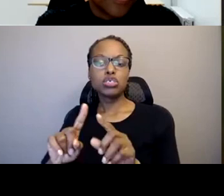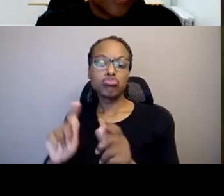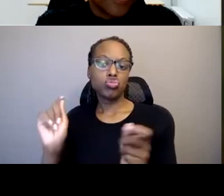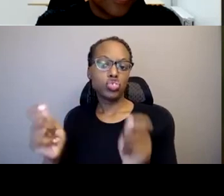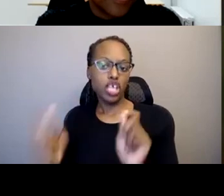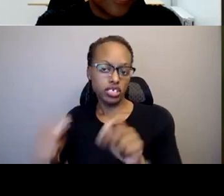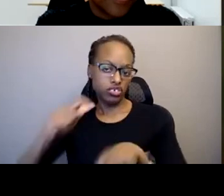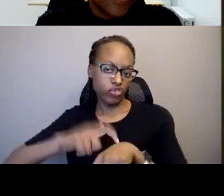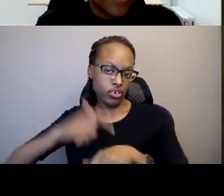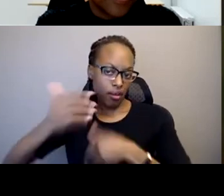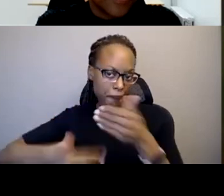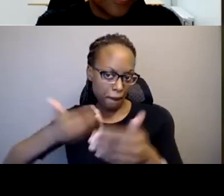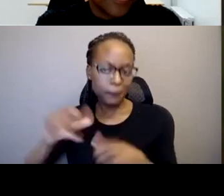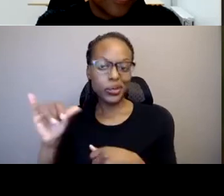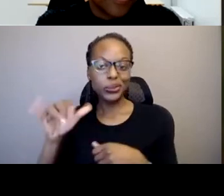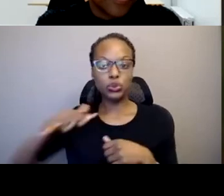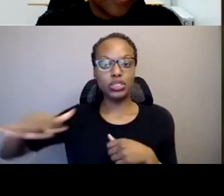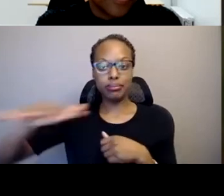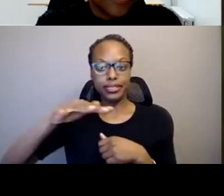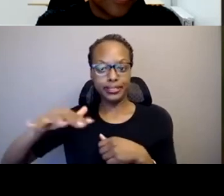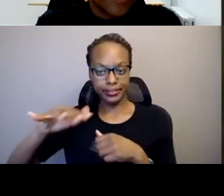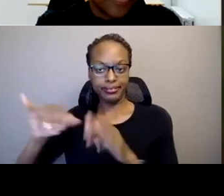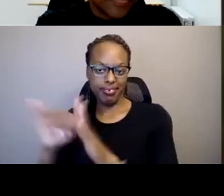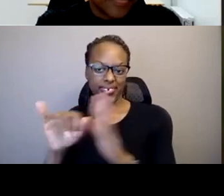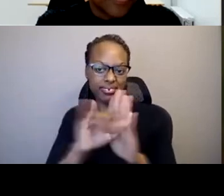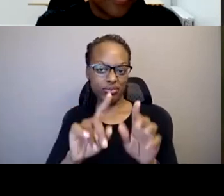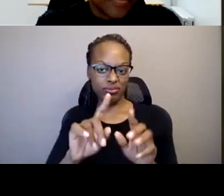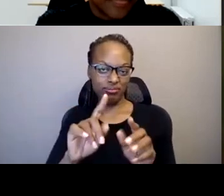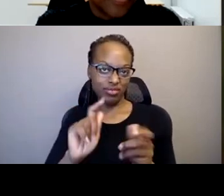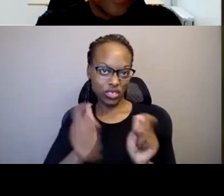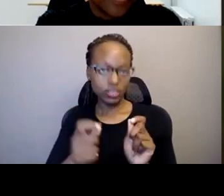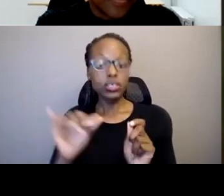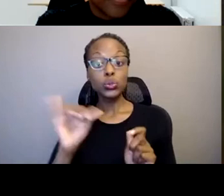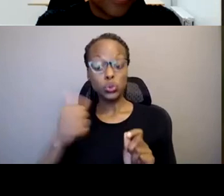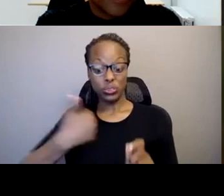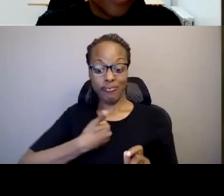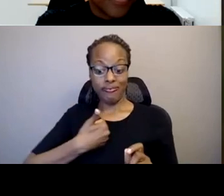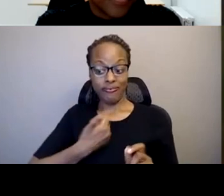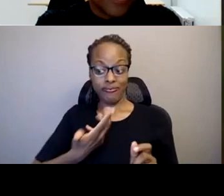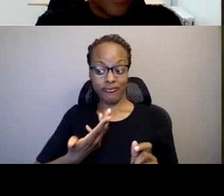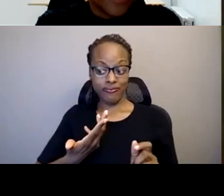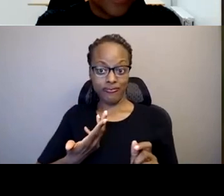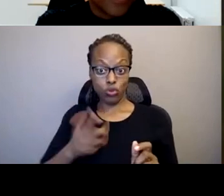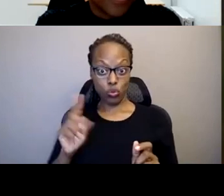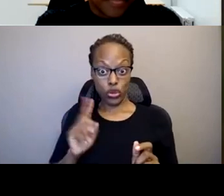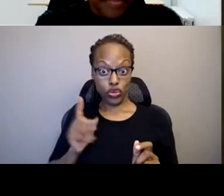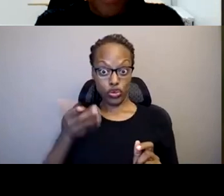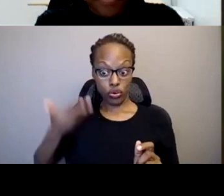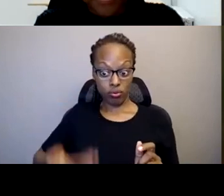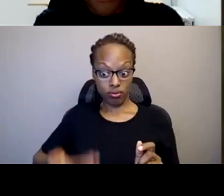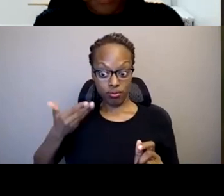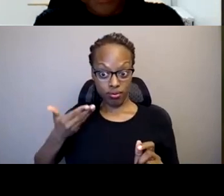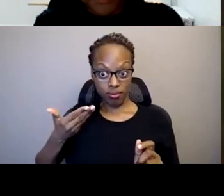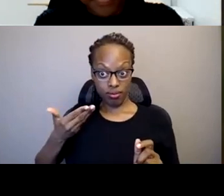also it's where you're at. I think your identity, your self-identity, and how people perceive you as well, so that